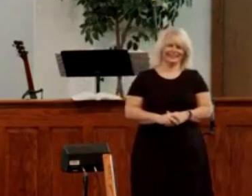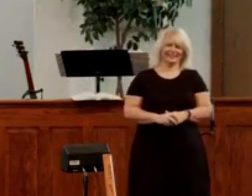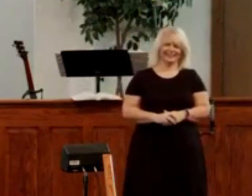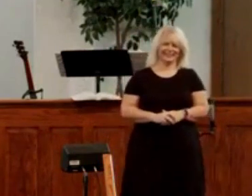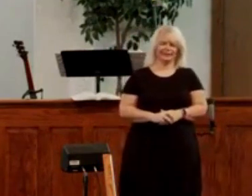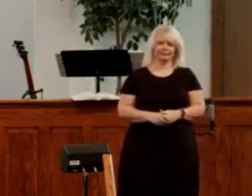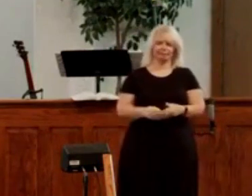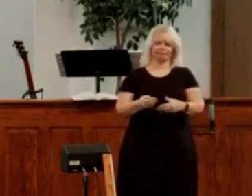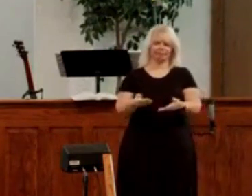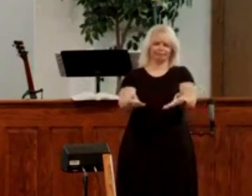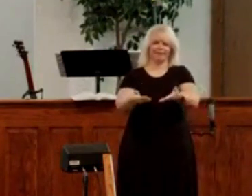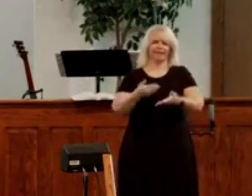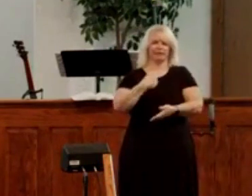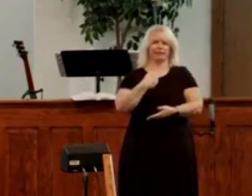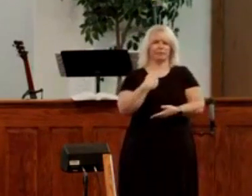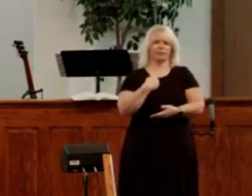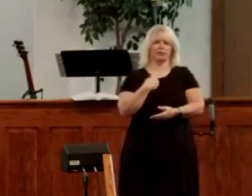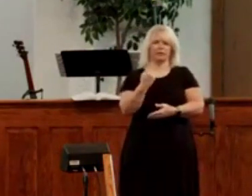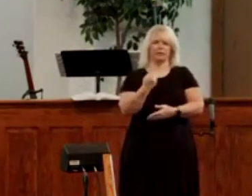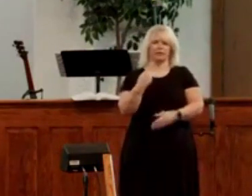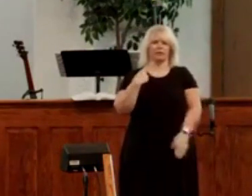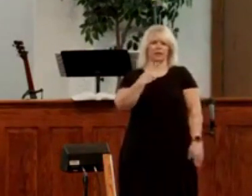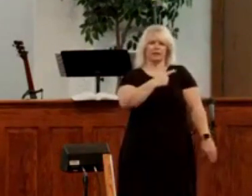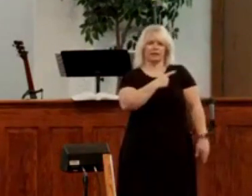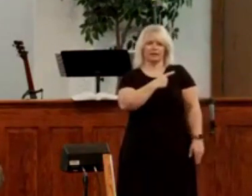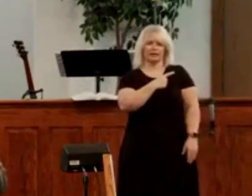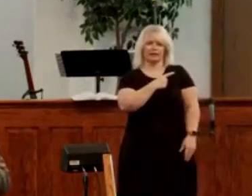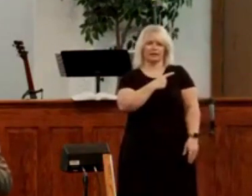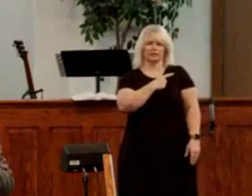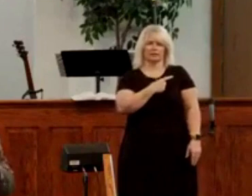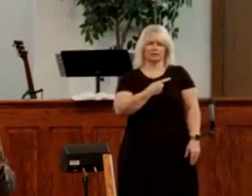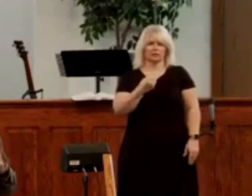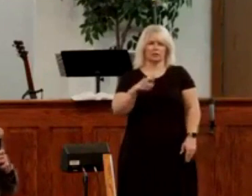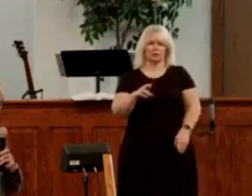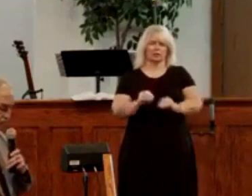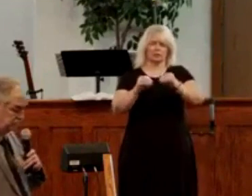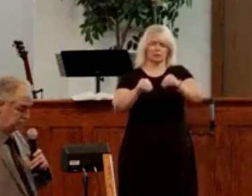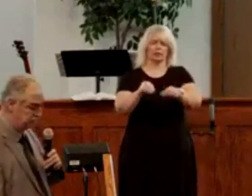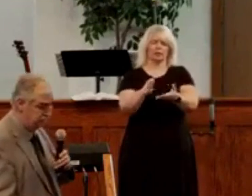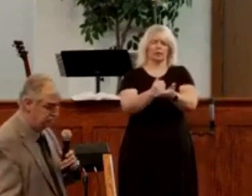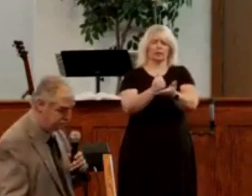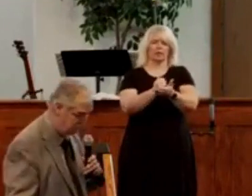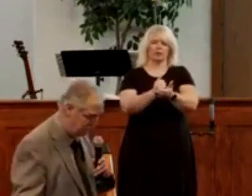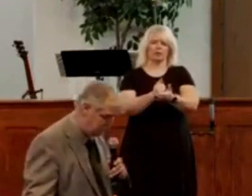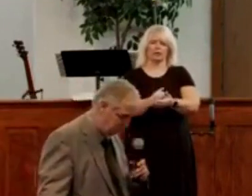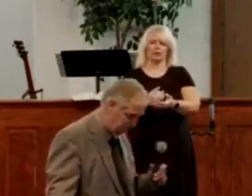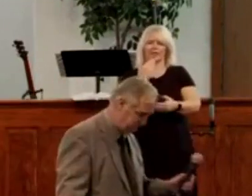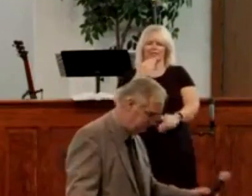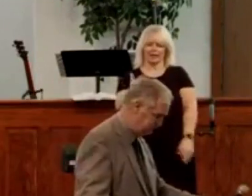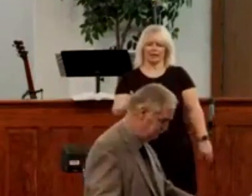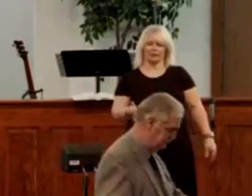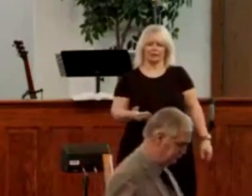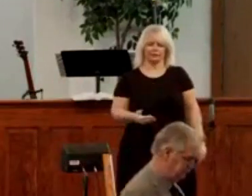Give it to me, give it to one of your deacons, or you can just designate it and put it in the offering plate. Thank you.